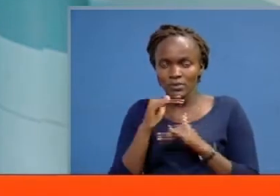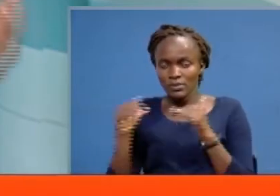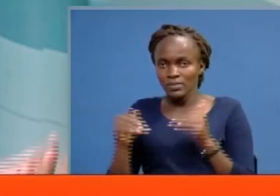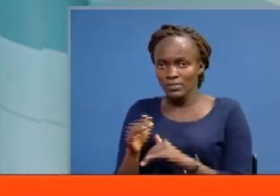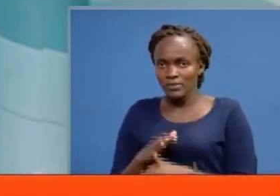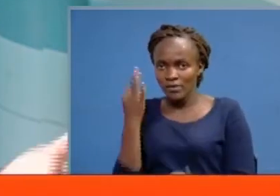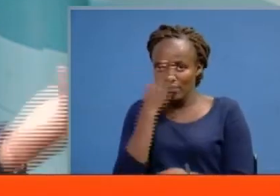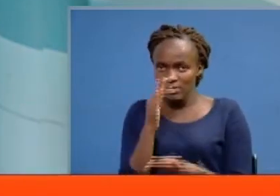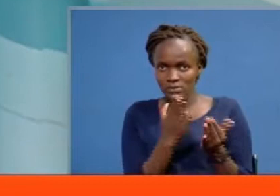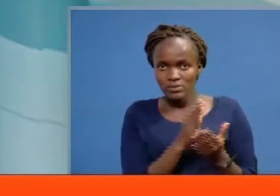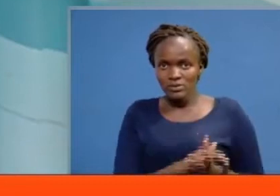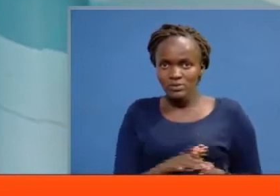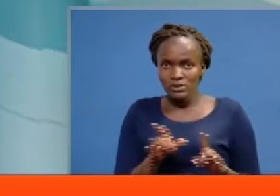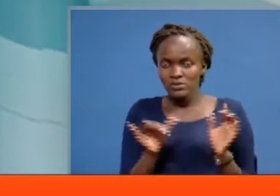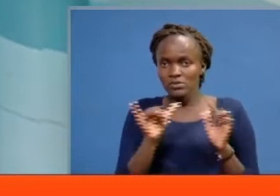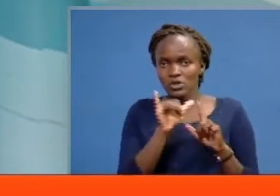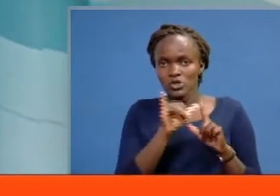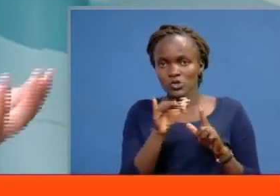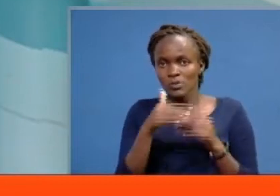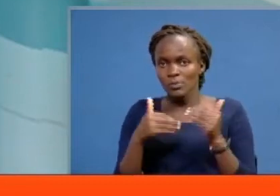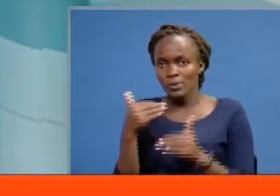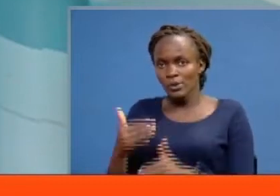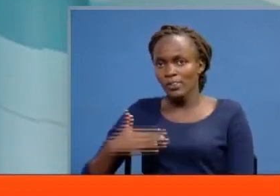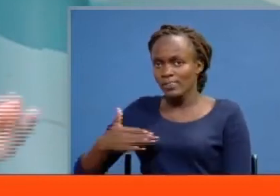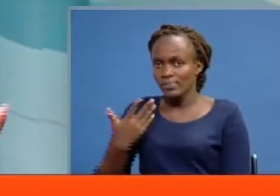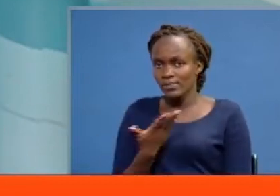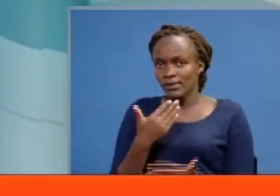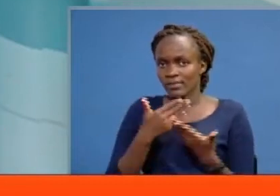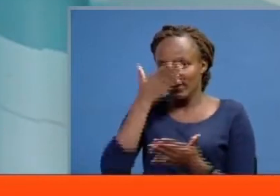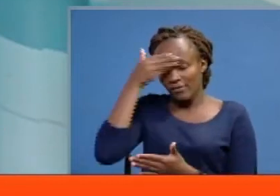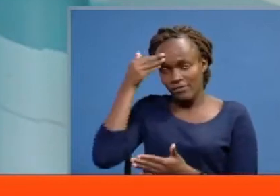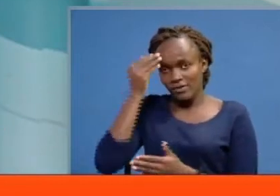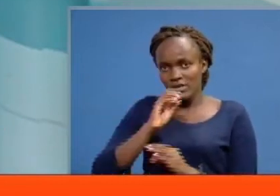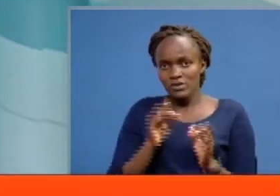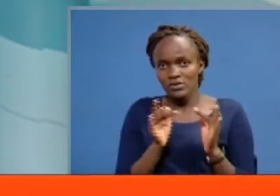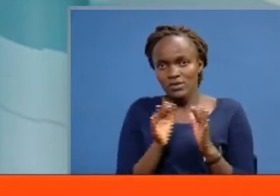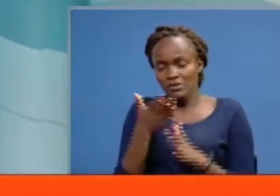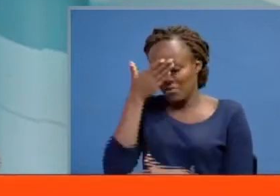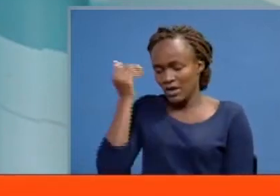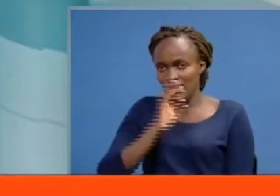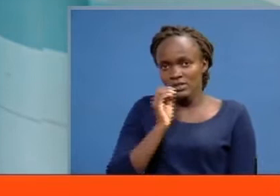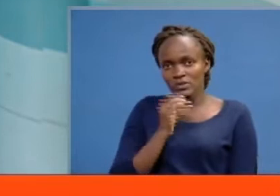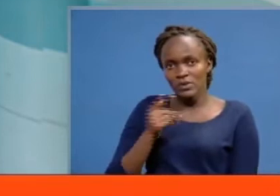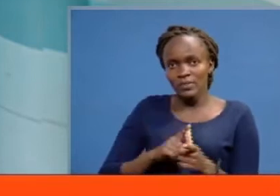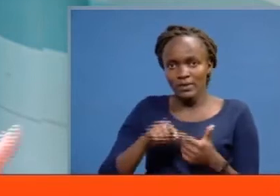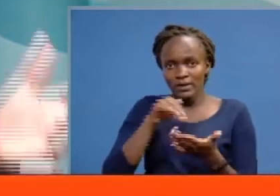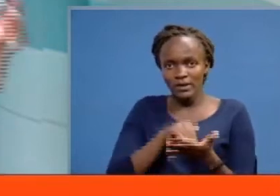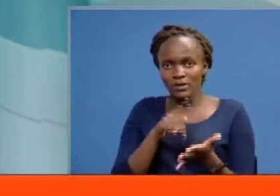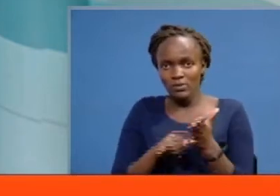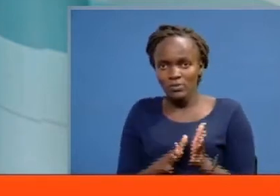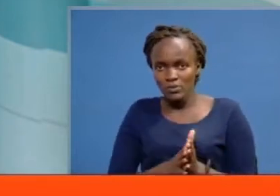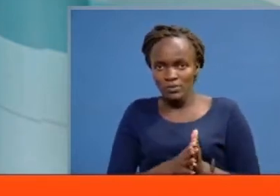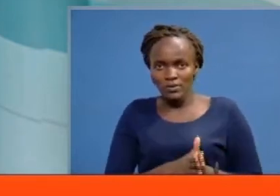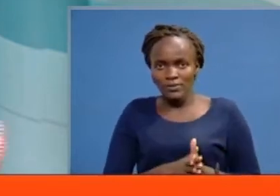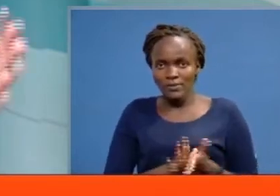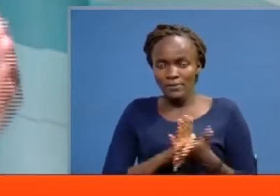even Facebook, even YouTube. You know, these things never forget. They always say online doesn't forget. Yes. So again, your brand you